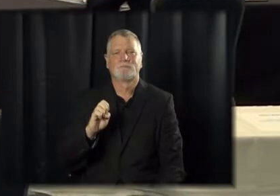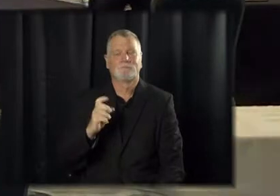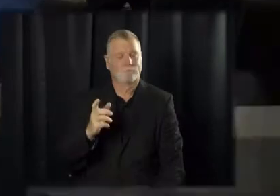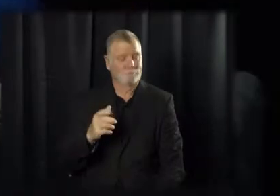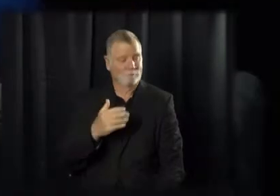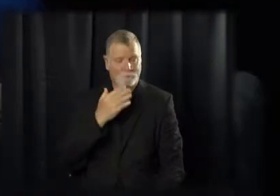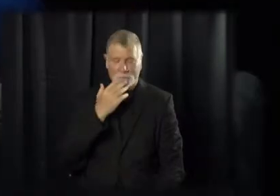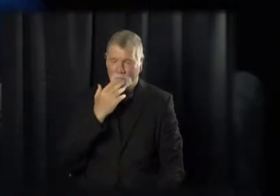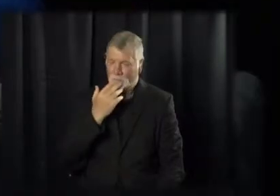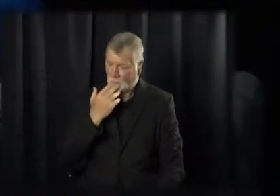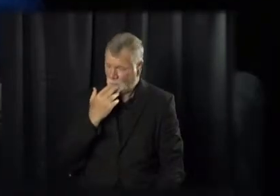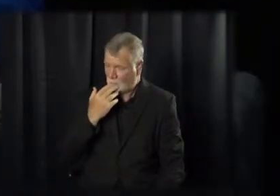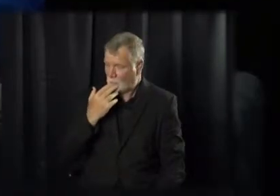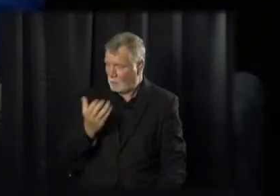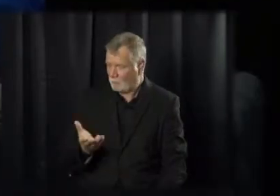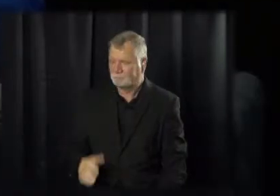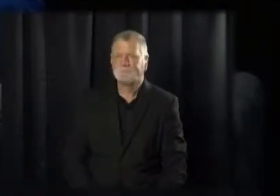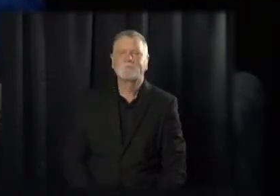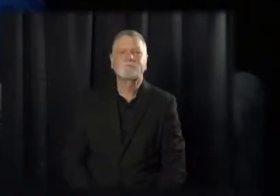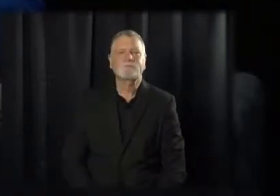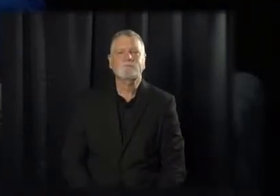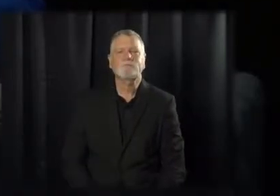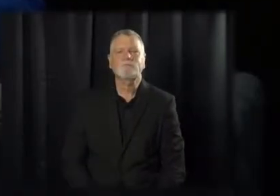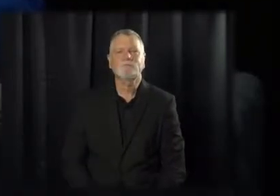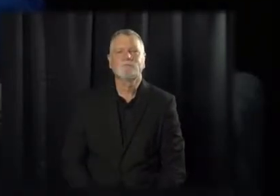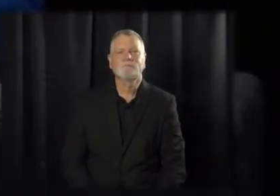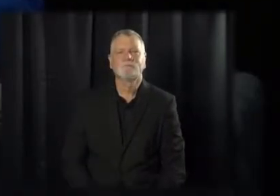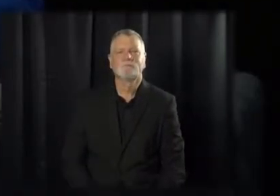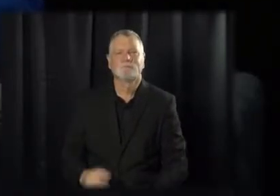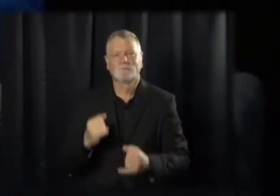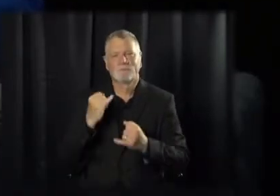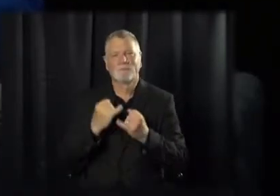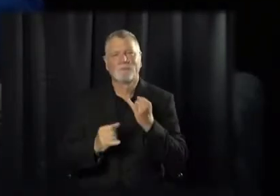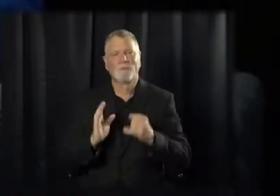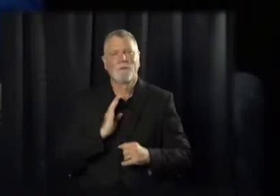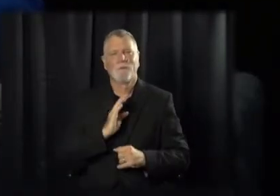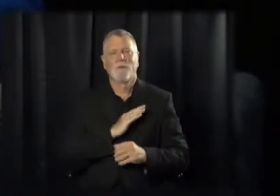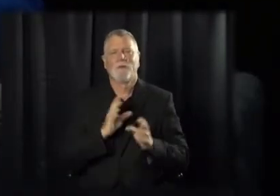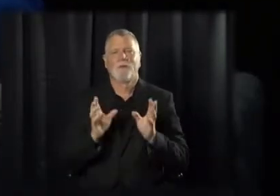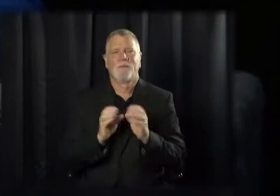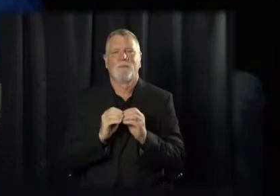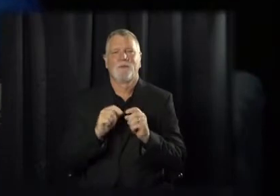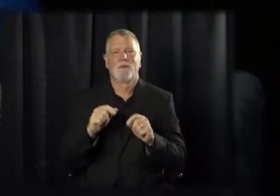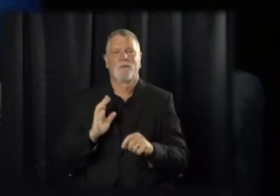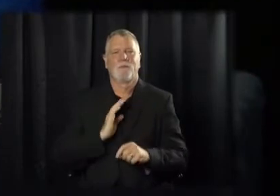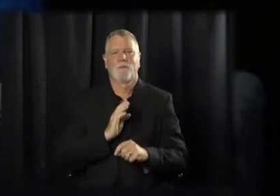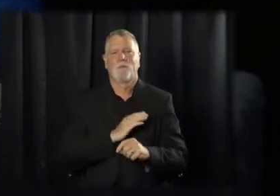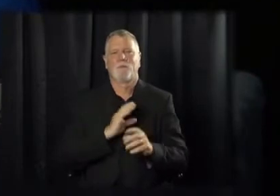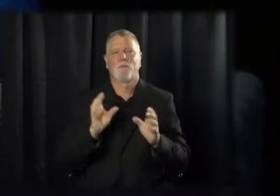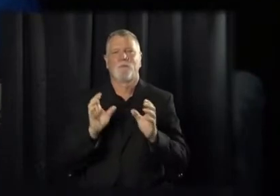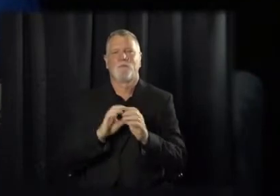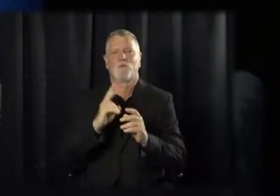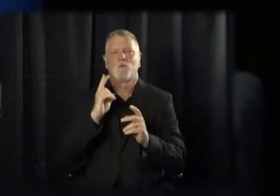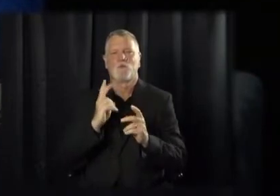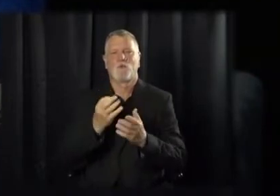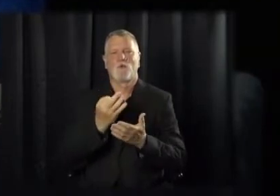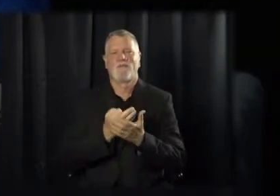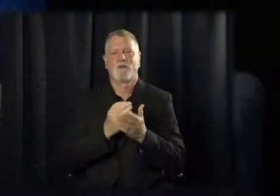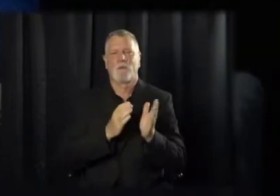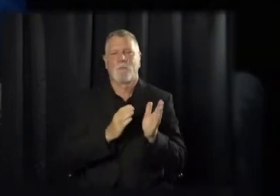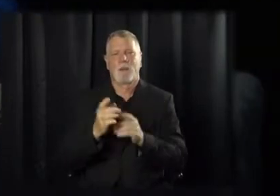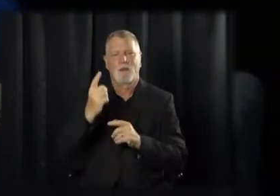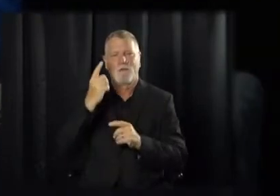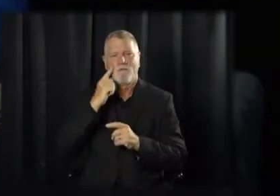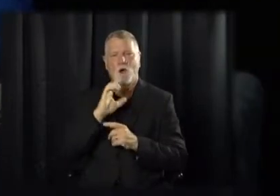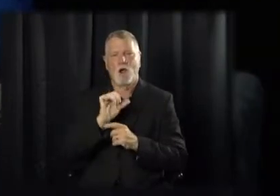Thank you, Chairman Skill. In our last board meeting, The board certified 2 important fiscal plans for